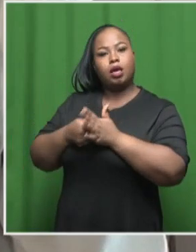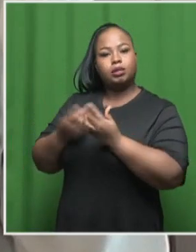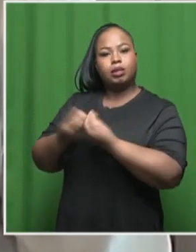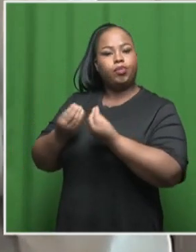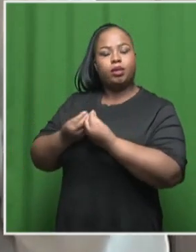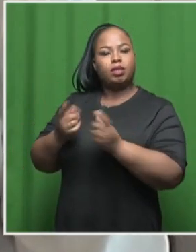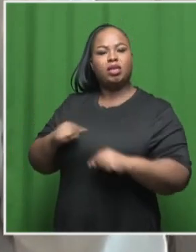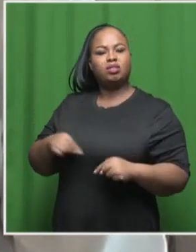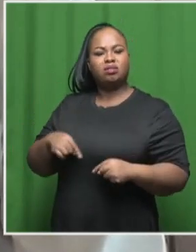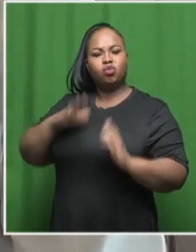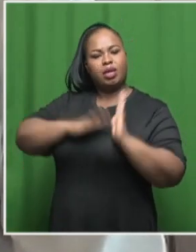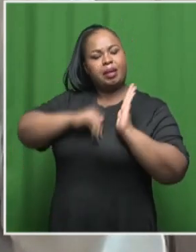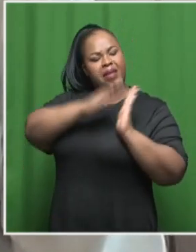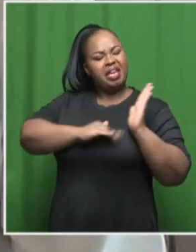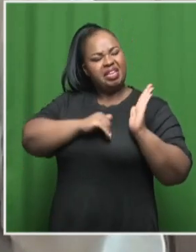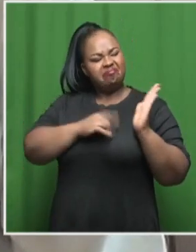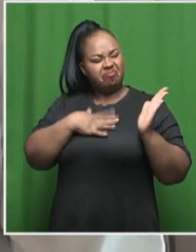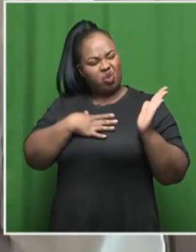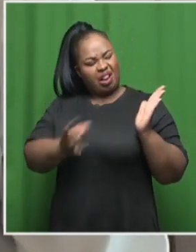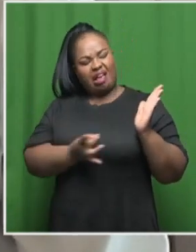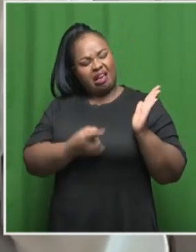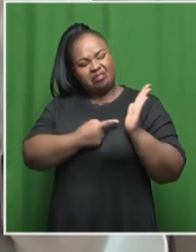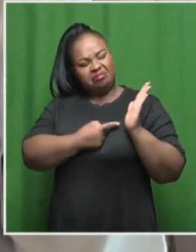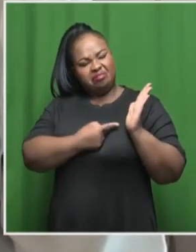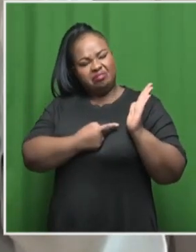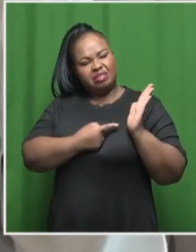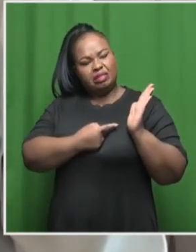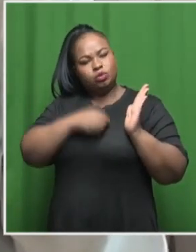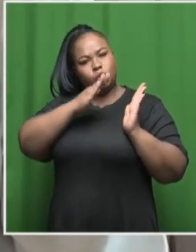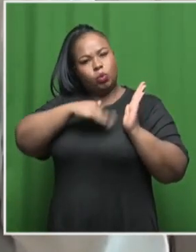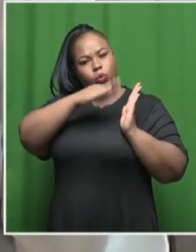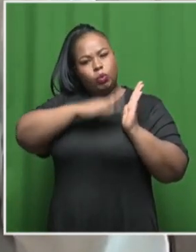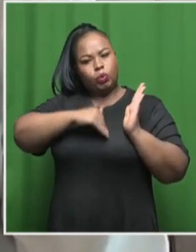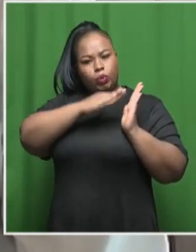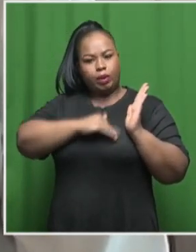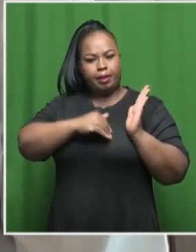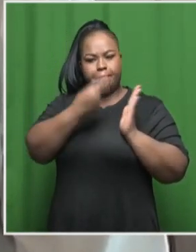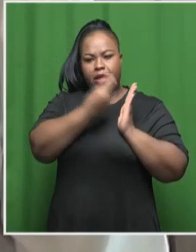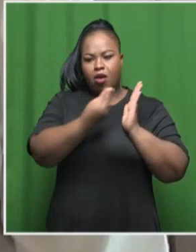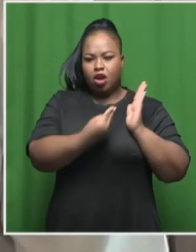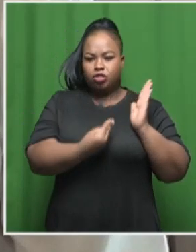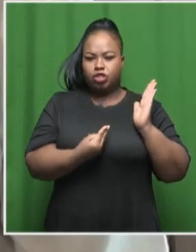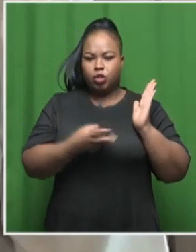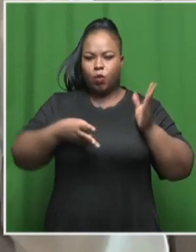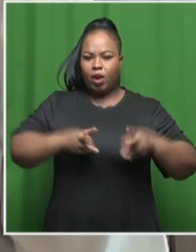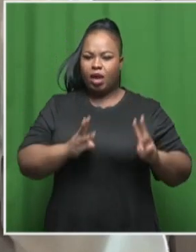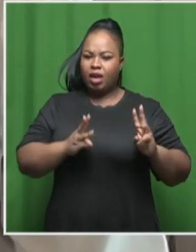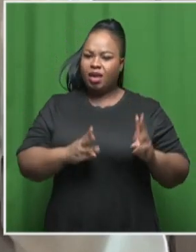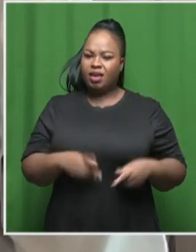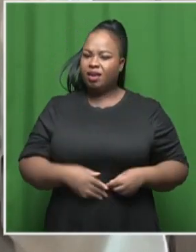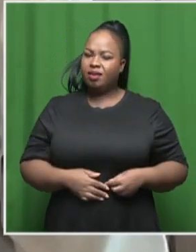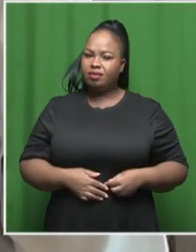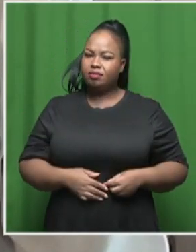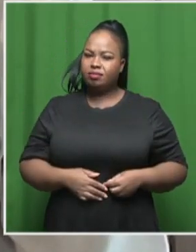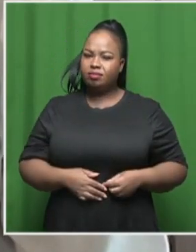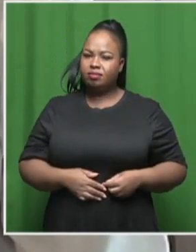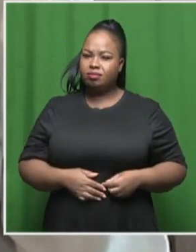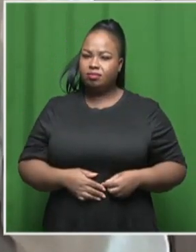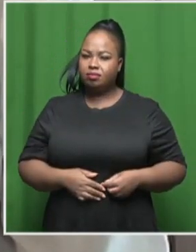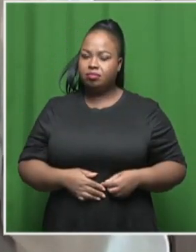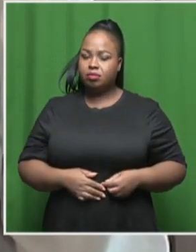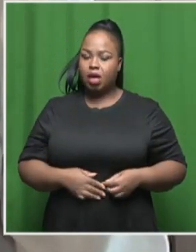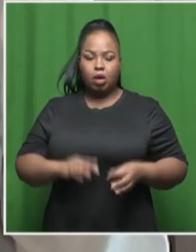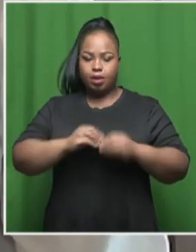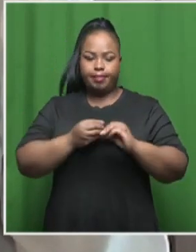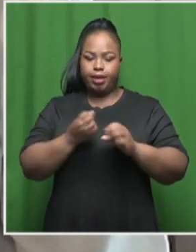an artist painting if you don't love the artistic way or the way that they